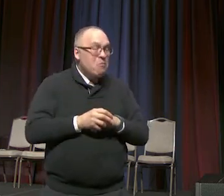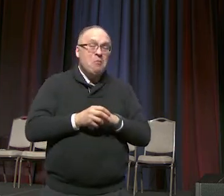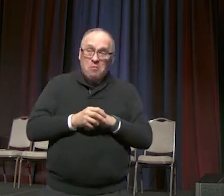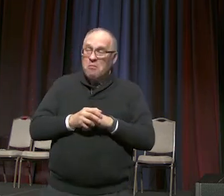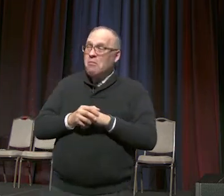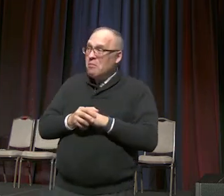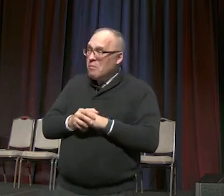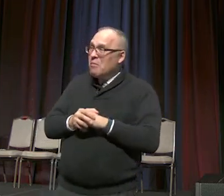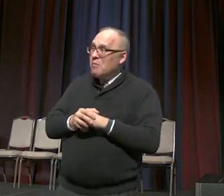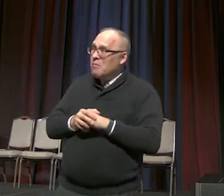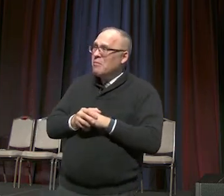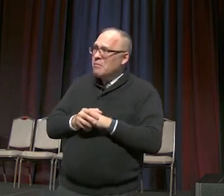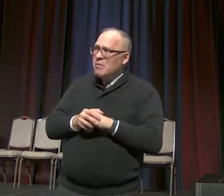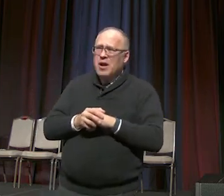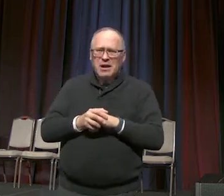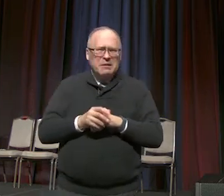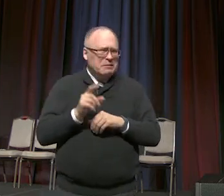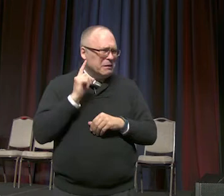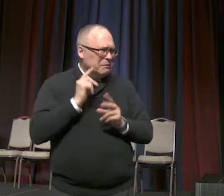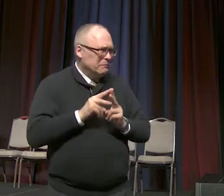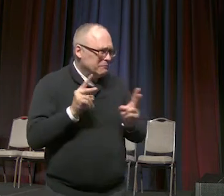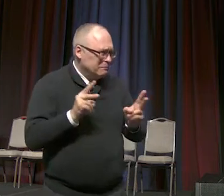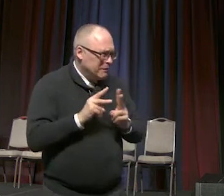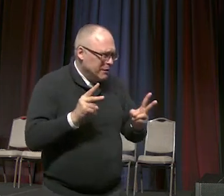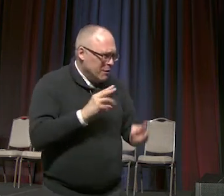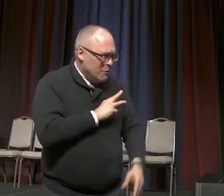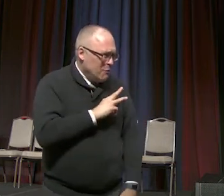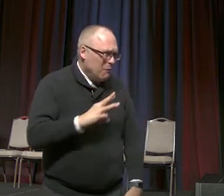positively Wesleyan.